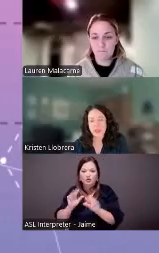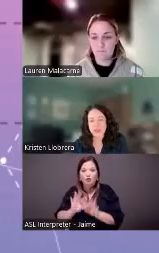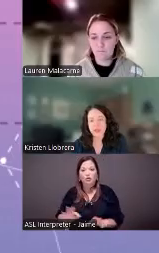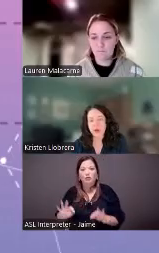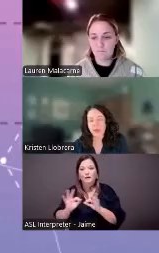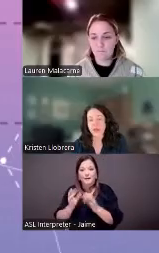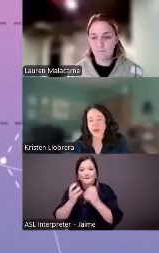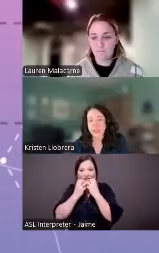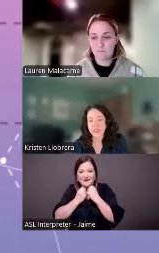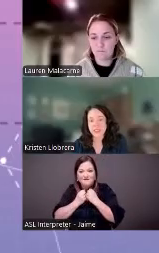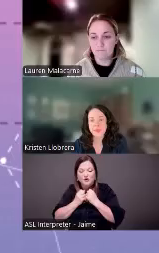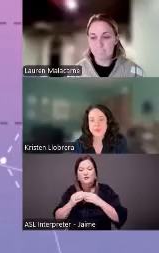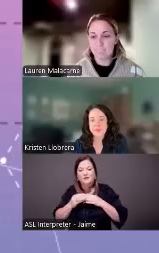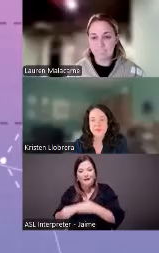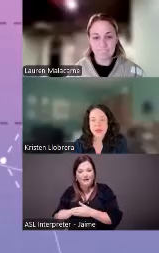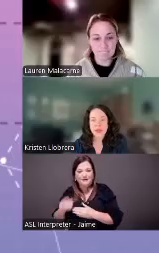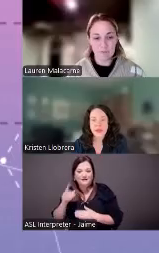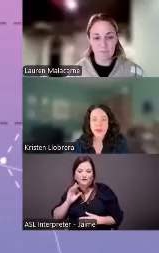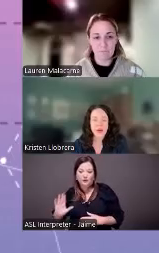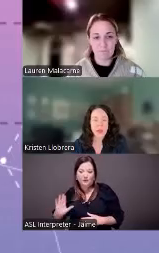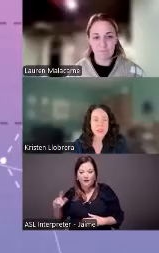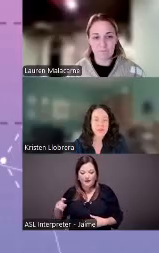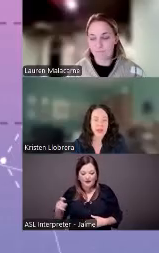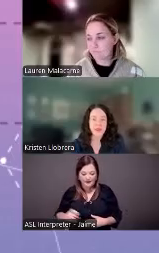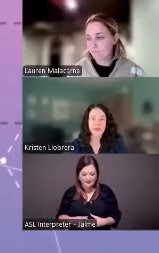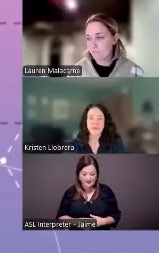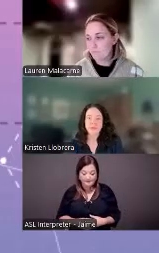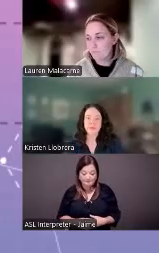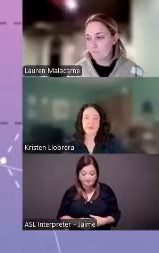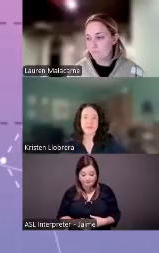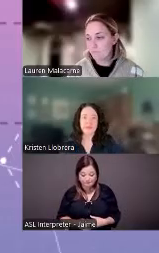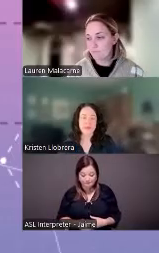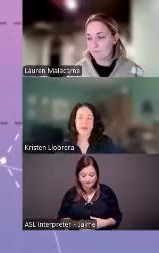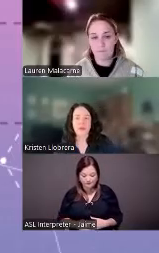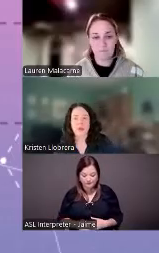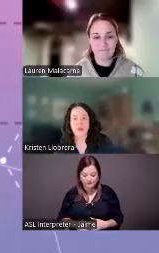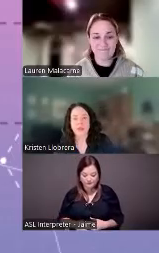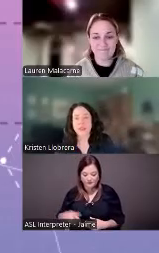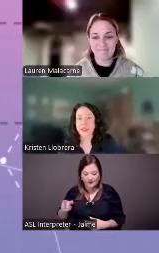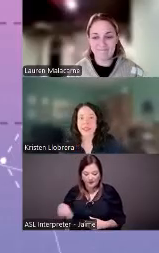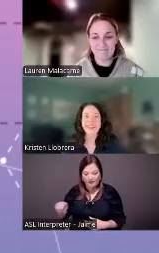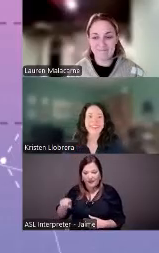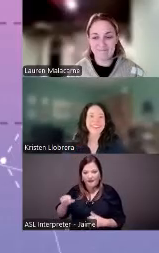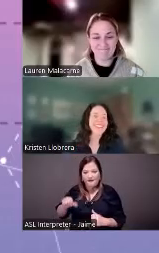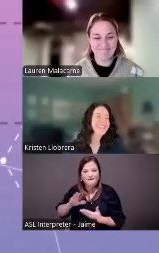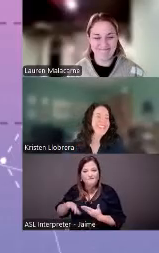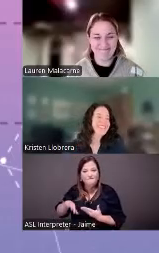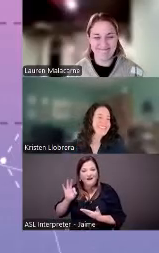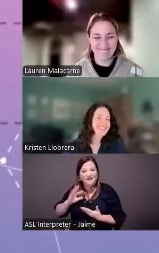based on their needs, and that they're able to find them easily.